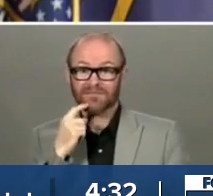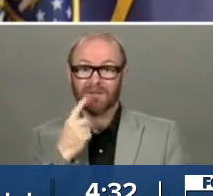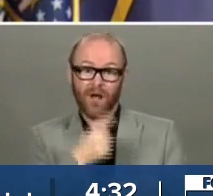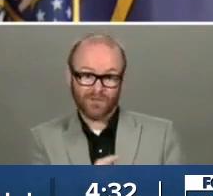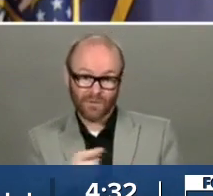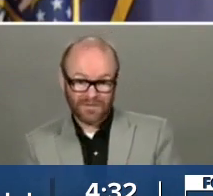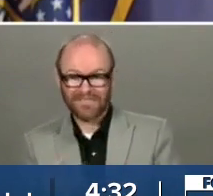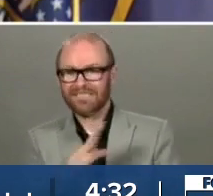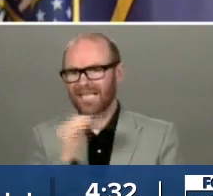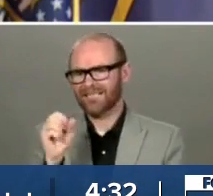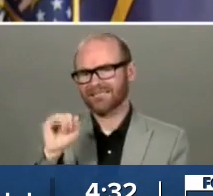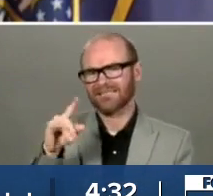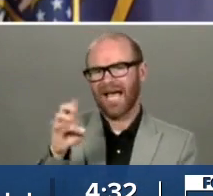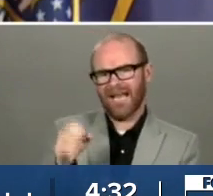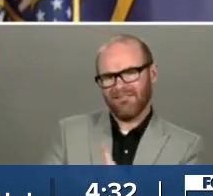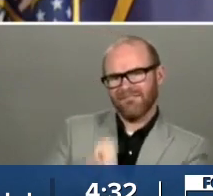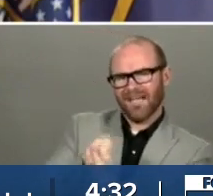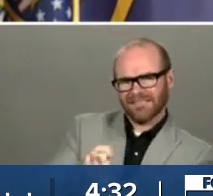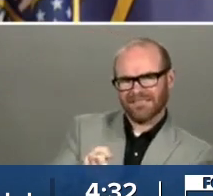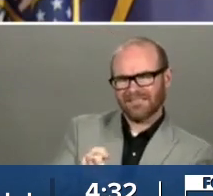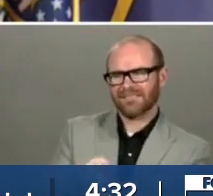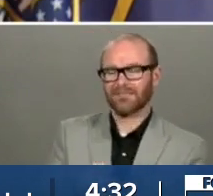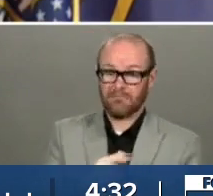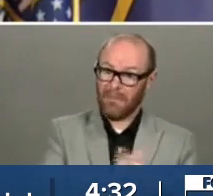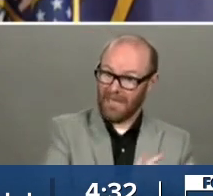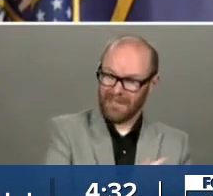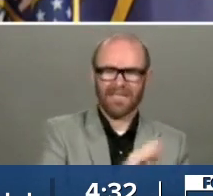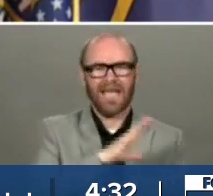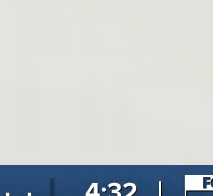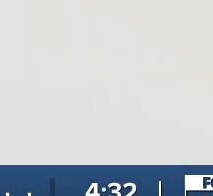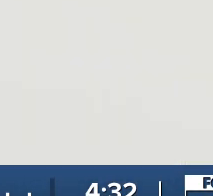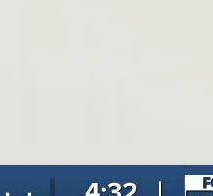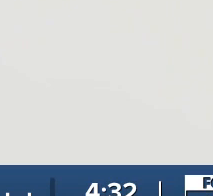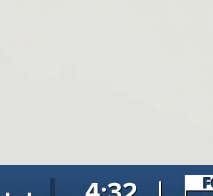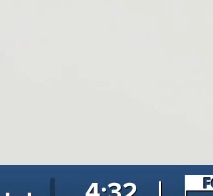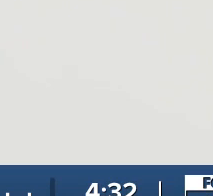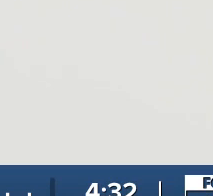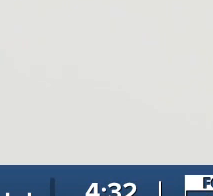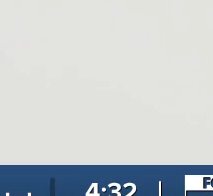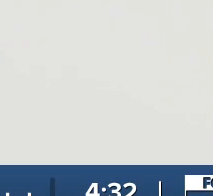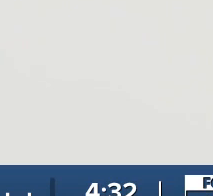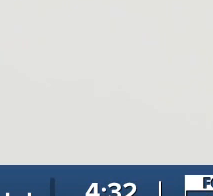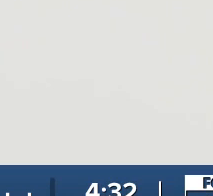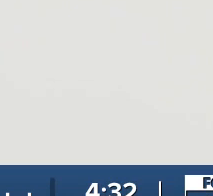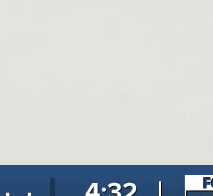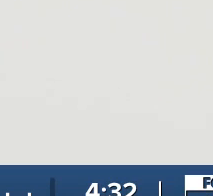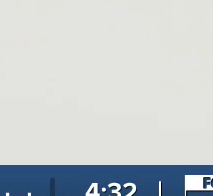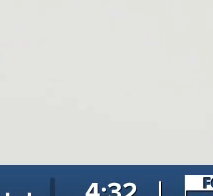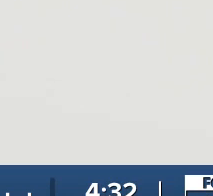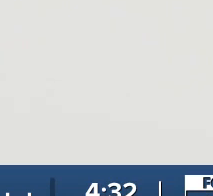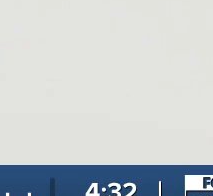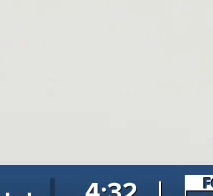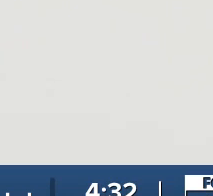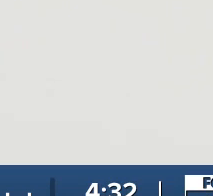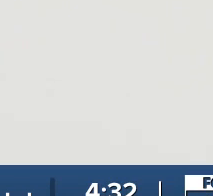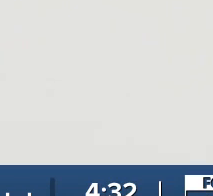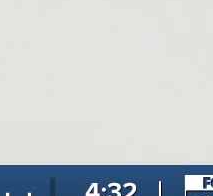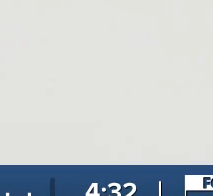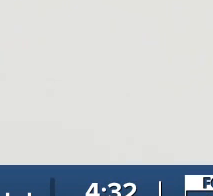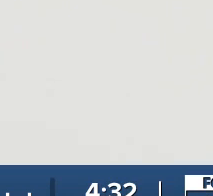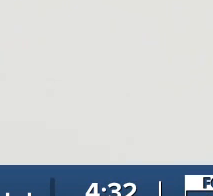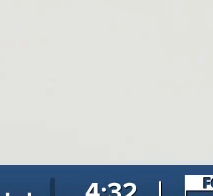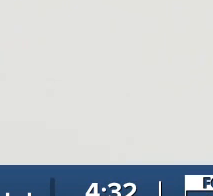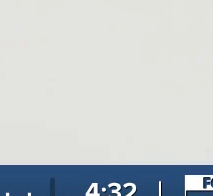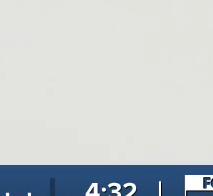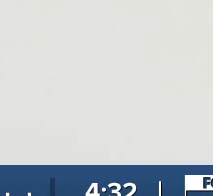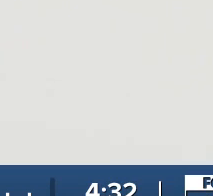societally as well as medically that I'm just not comfortable with. The bill would legalize psilocybin under a strictly controlled program.